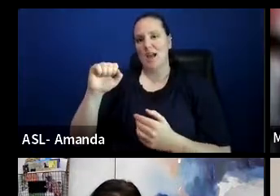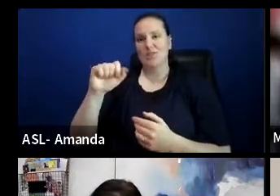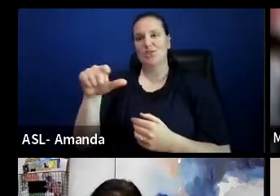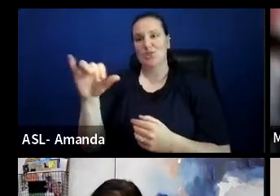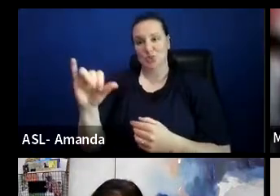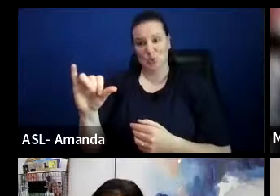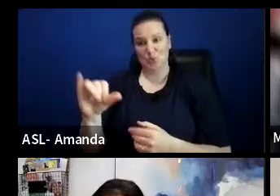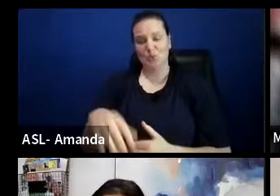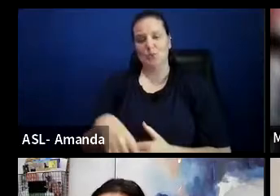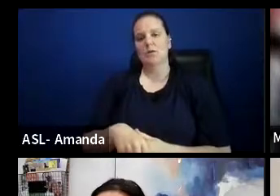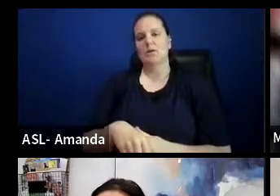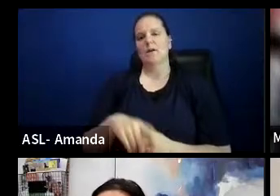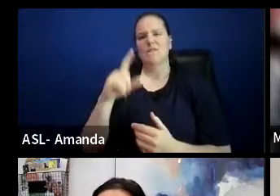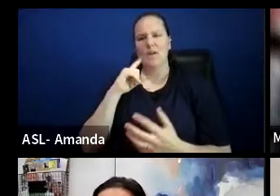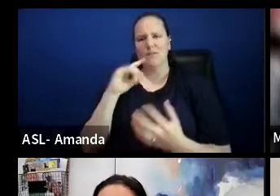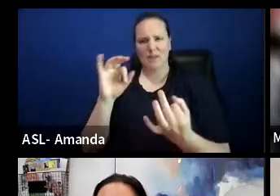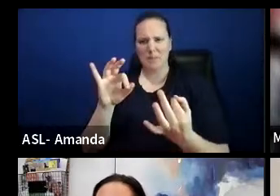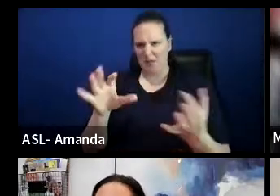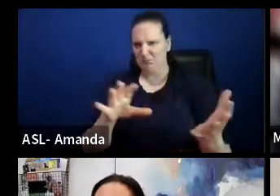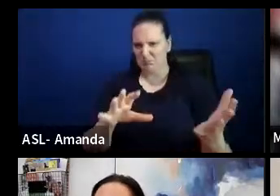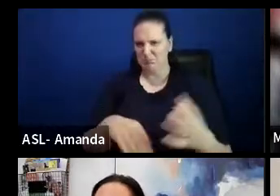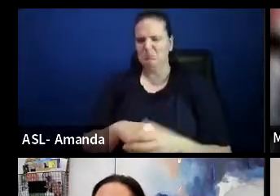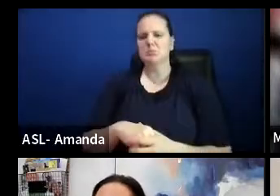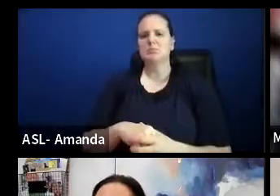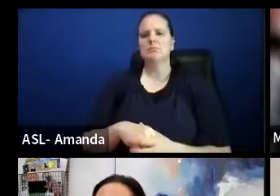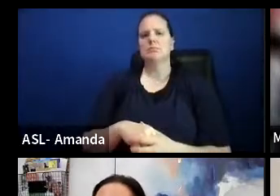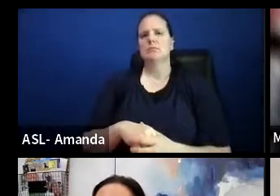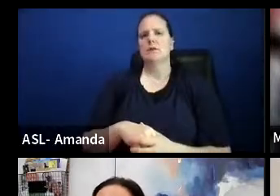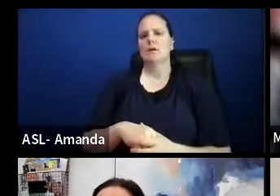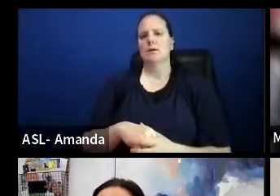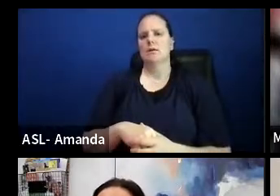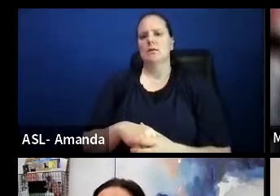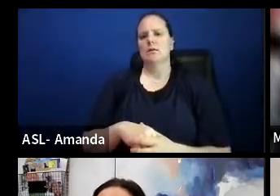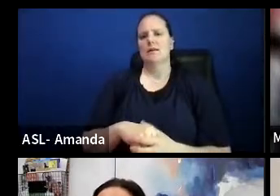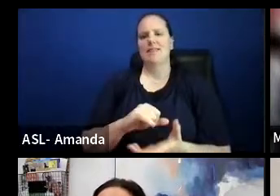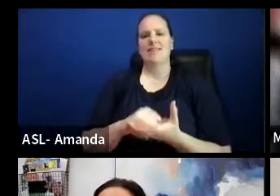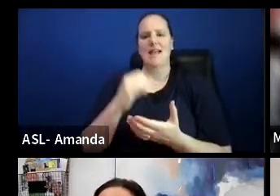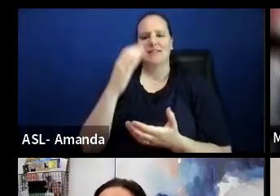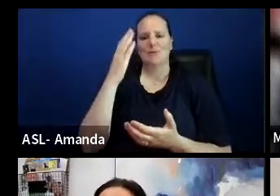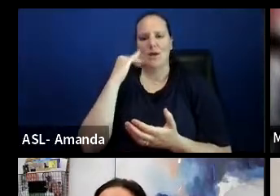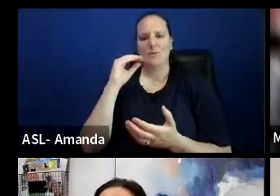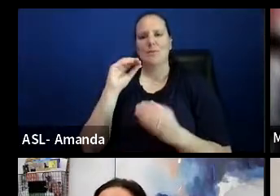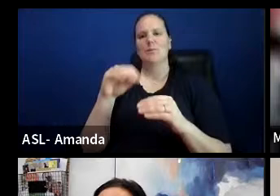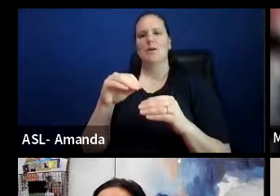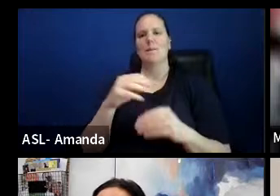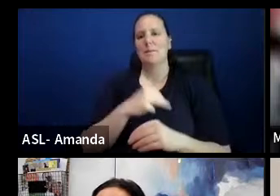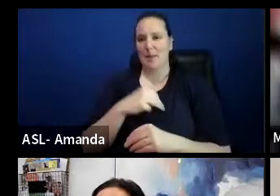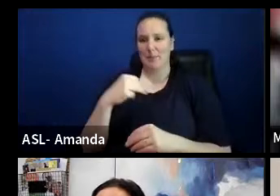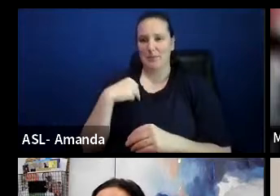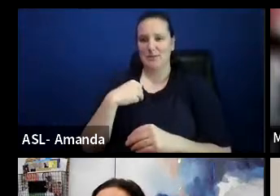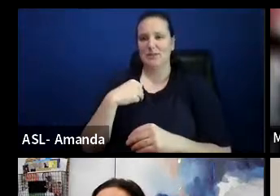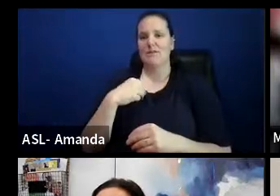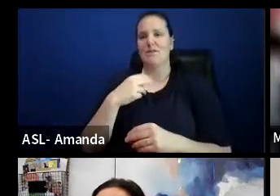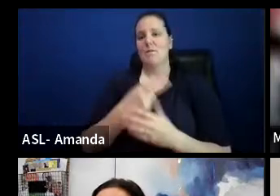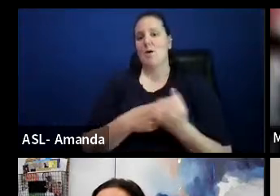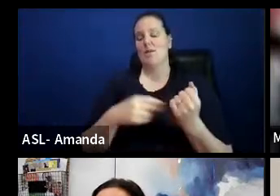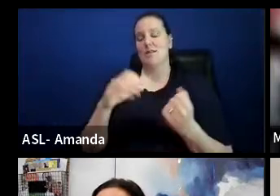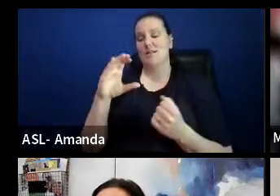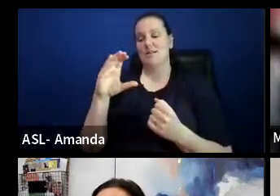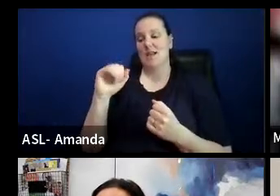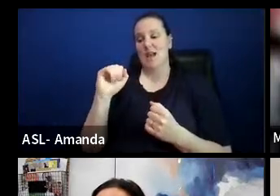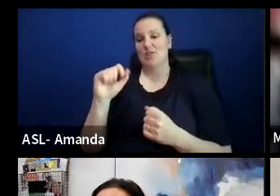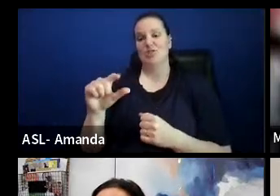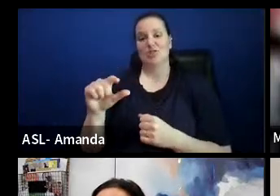well for input. So that's why we put members of both